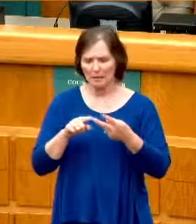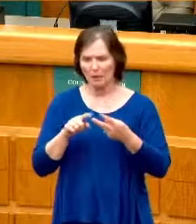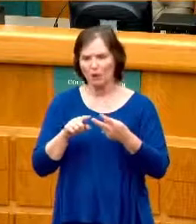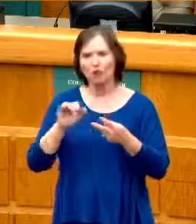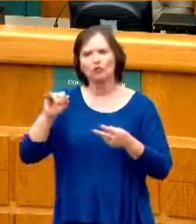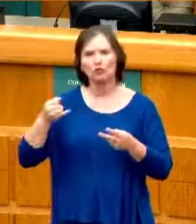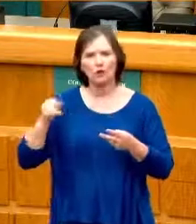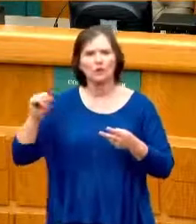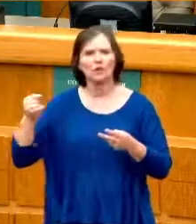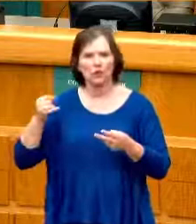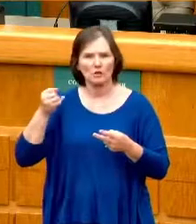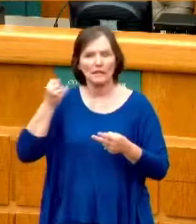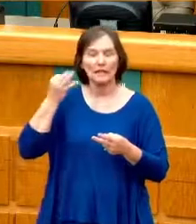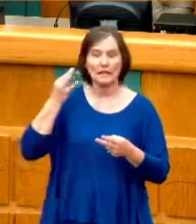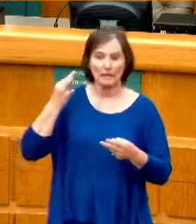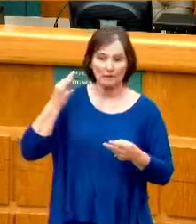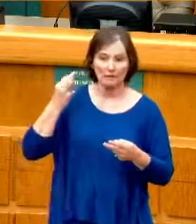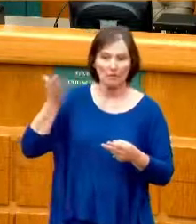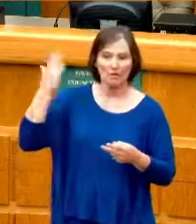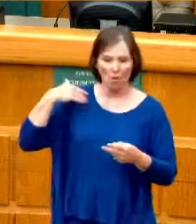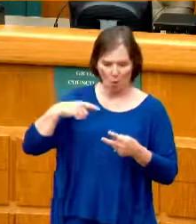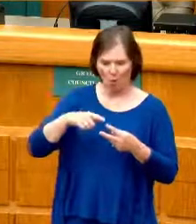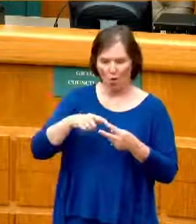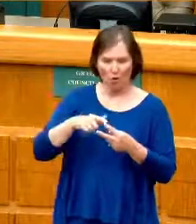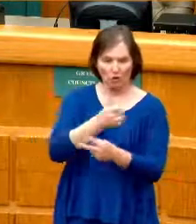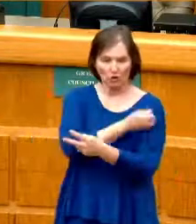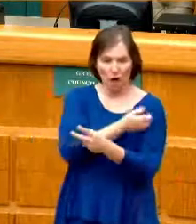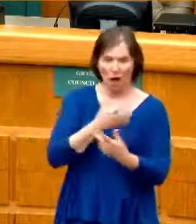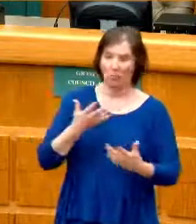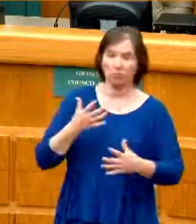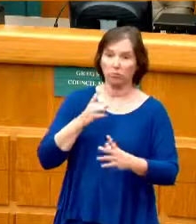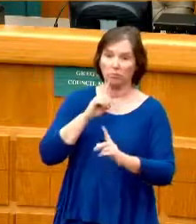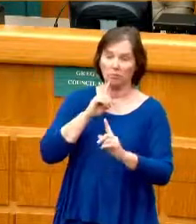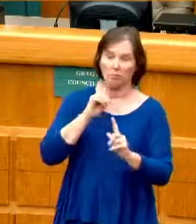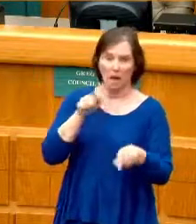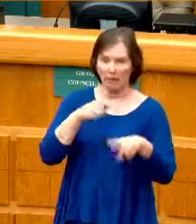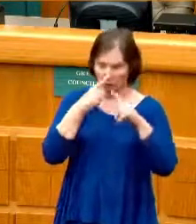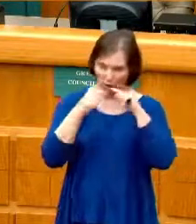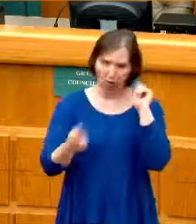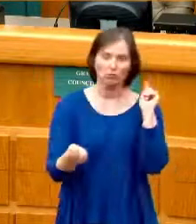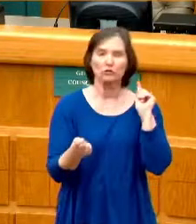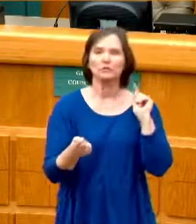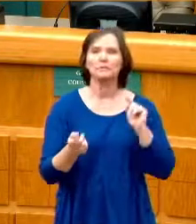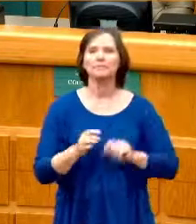if you had a severe allergic reaction to your first dose of Pfizer or Moderna.